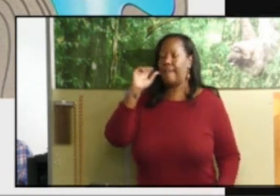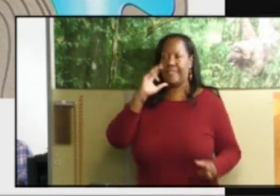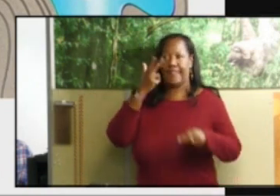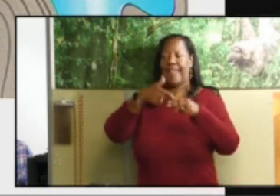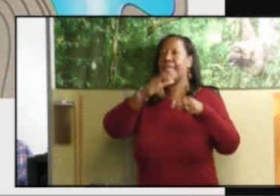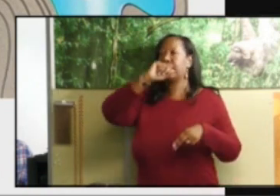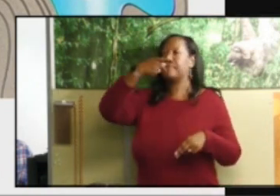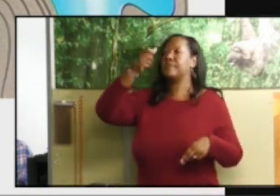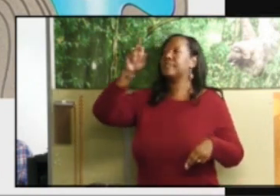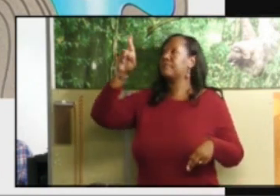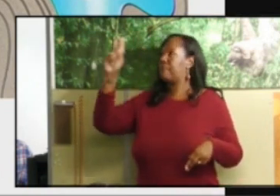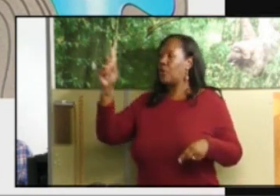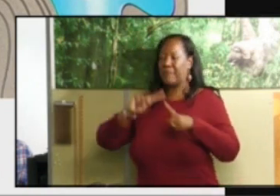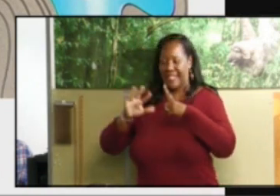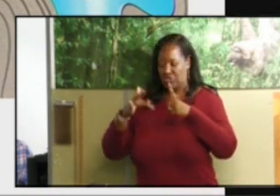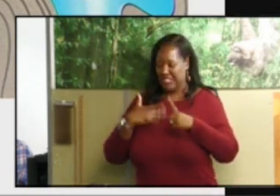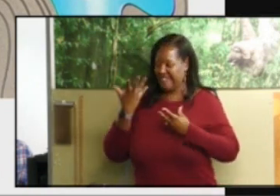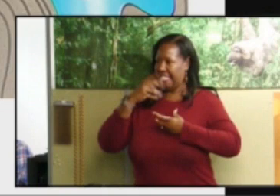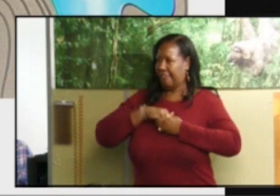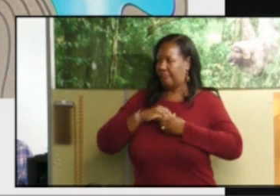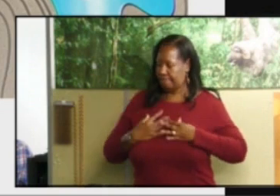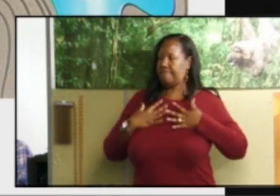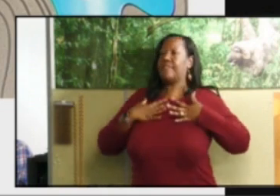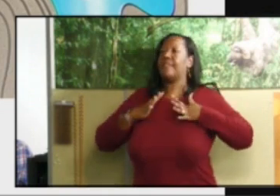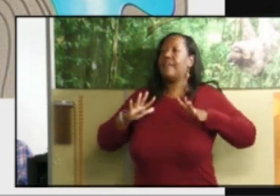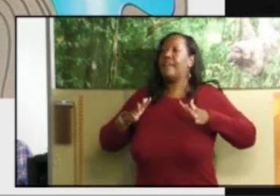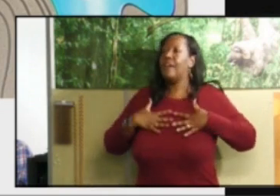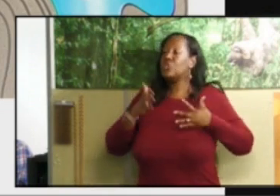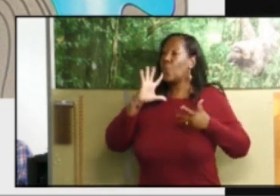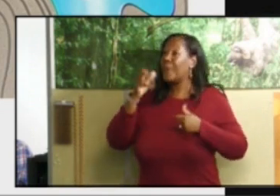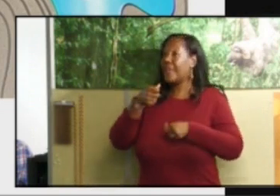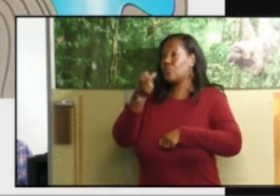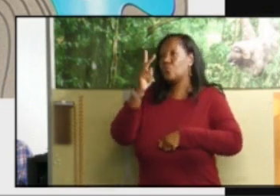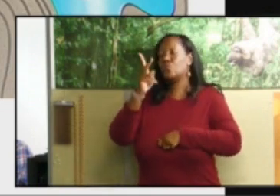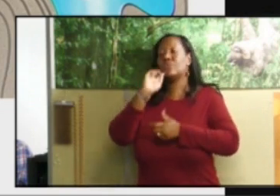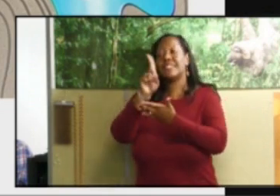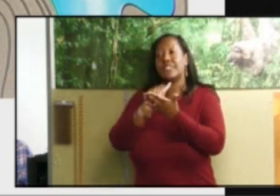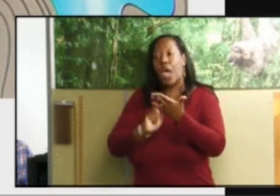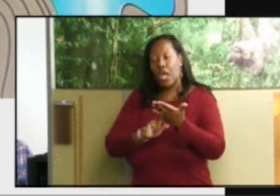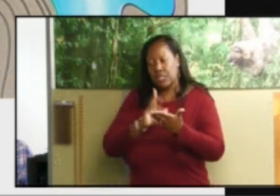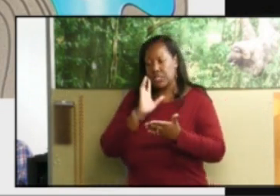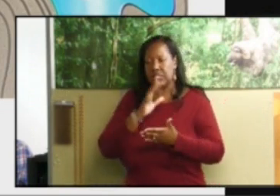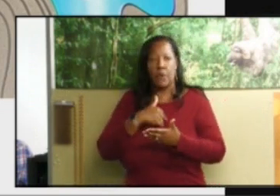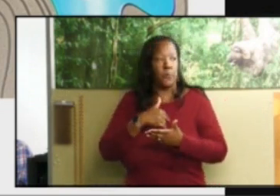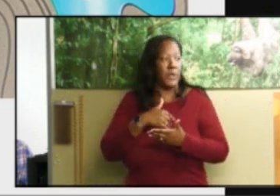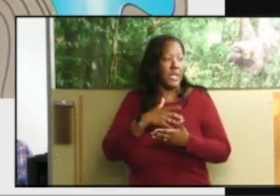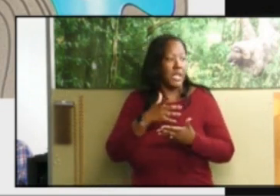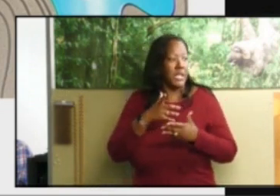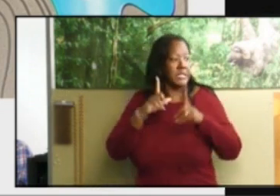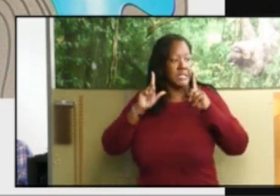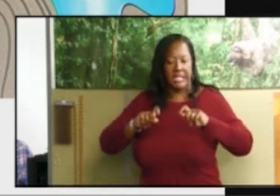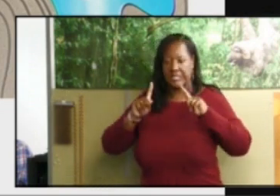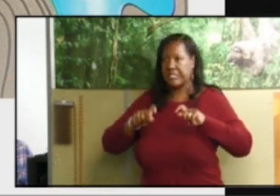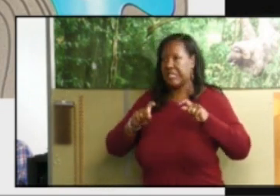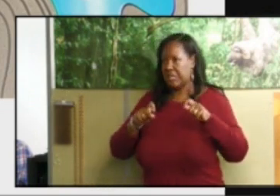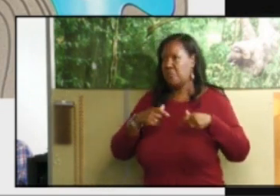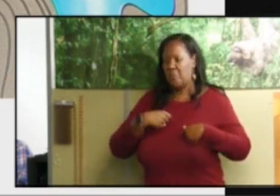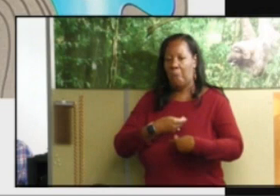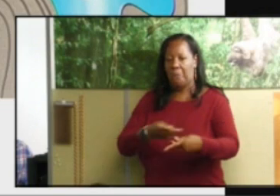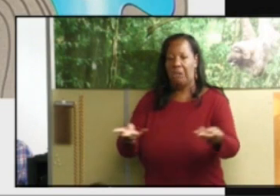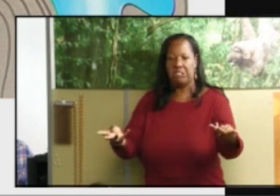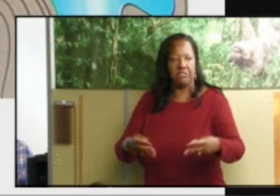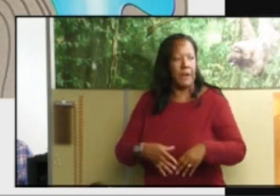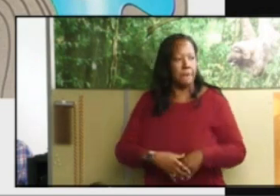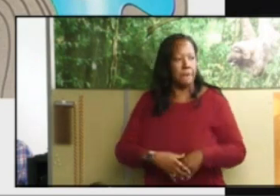So 2 examples of design elements that were heavily tested, heavily prototyped were, we can pass these around, thanks Louisa,